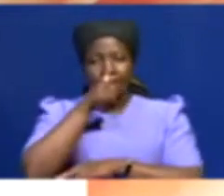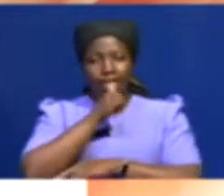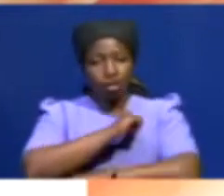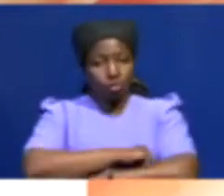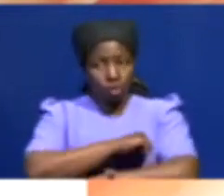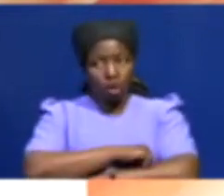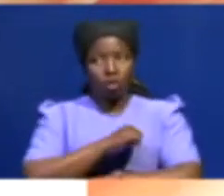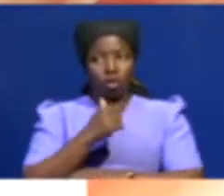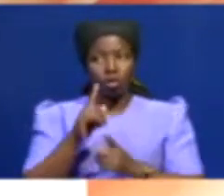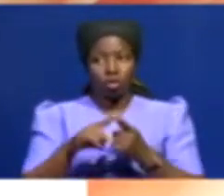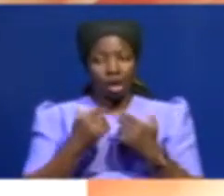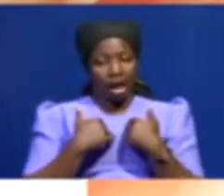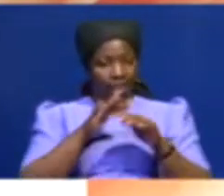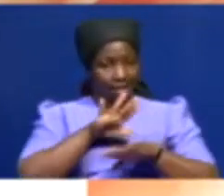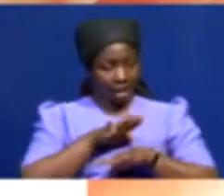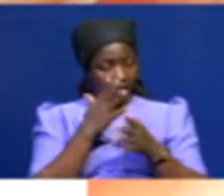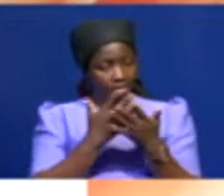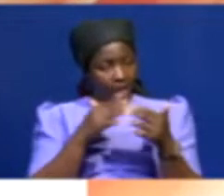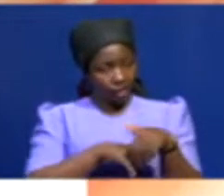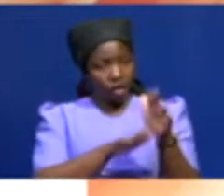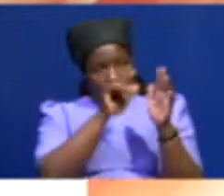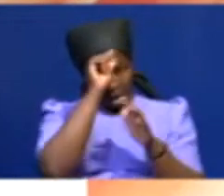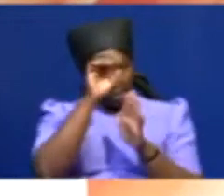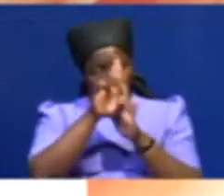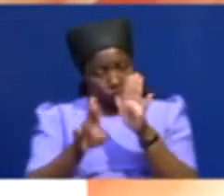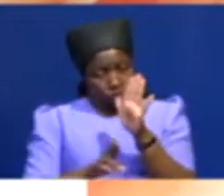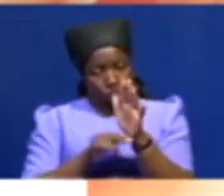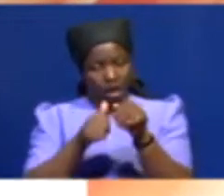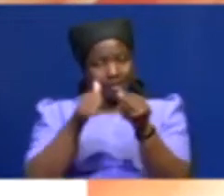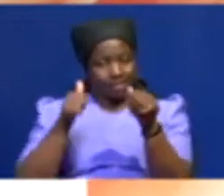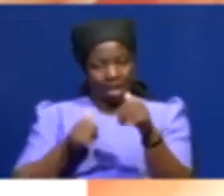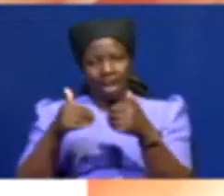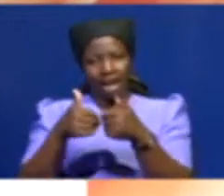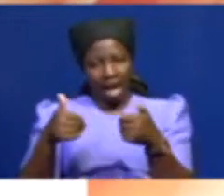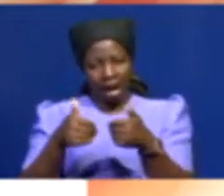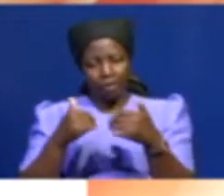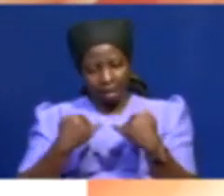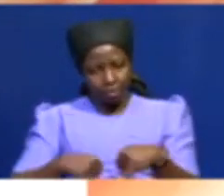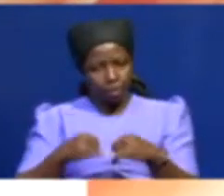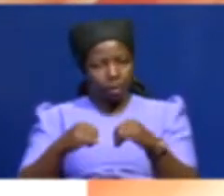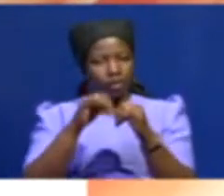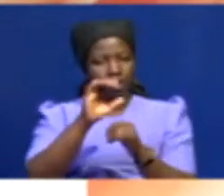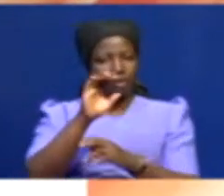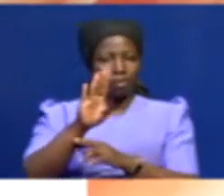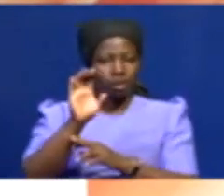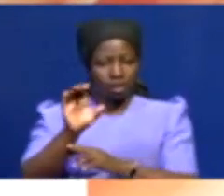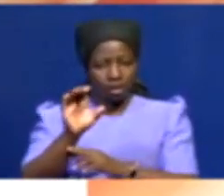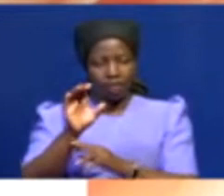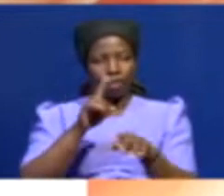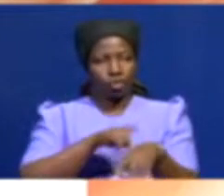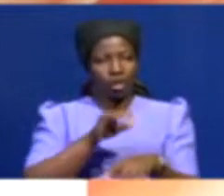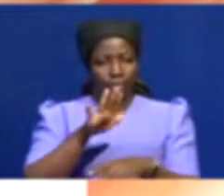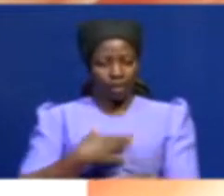themselves adequately as per government regulations to avoid gaps in implementation of the competence-based curriculum. Speaking during